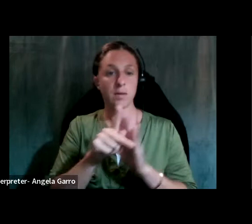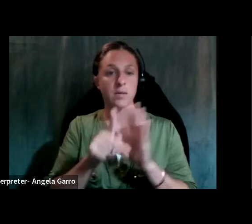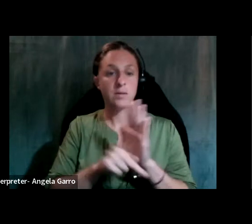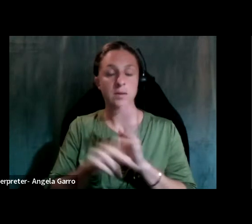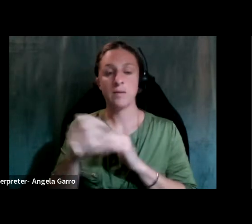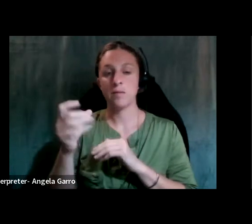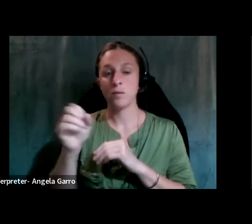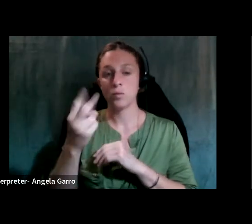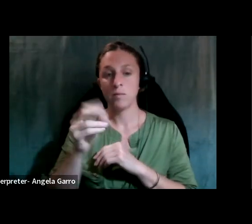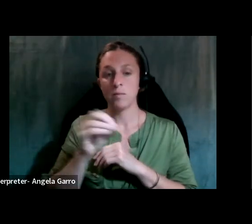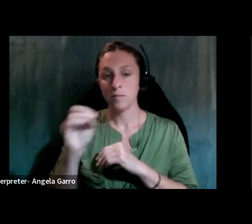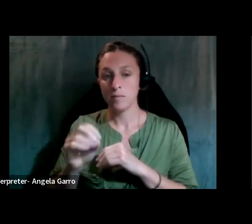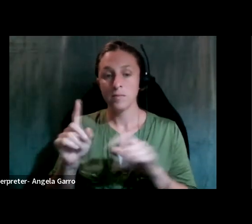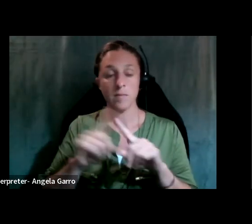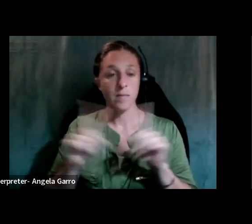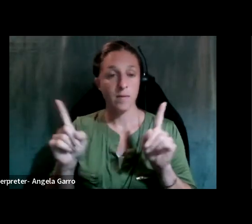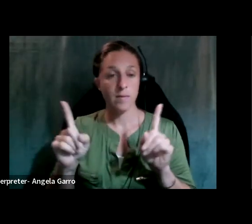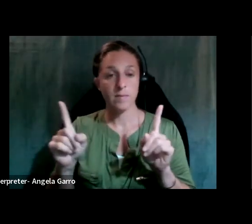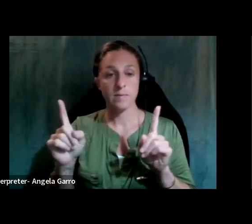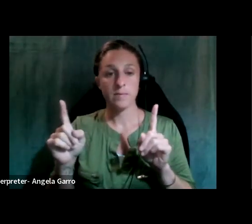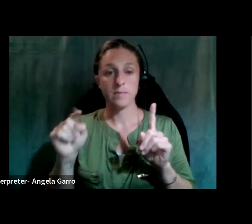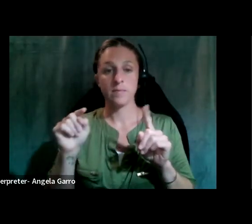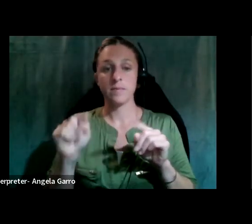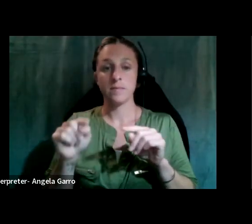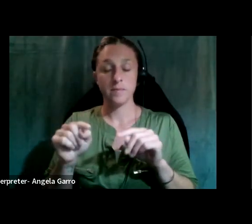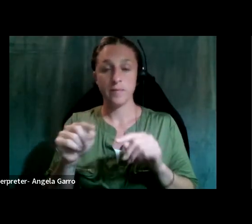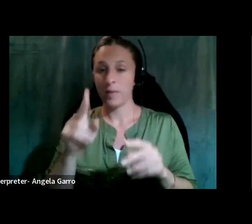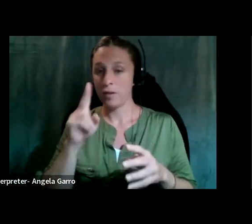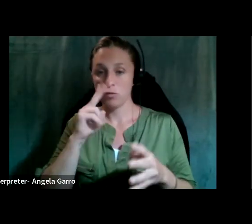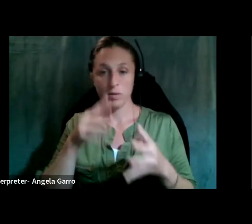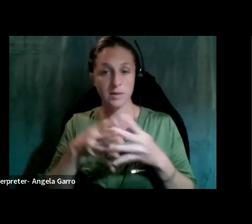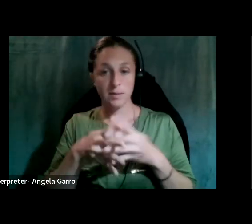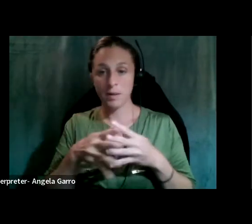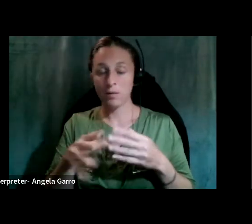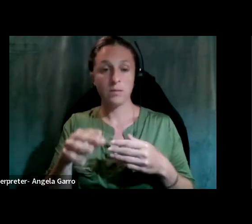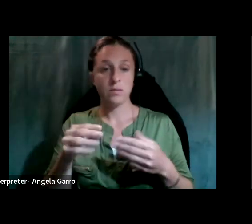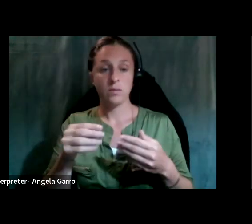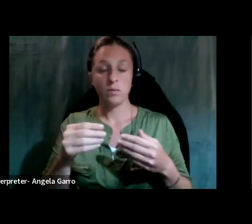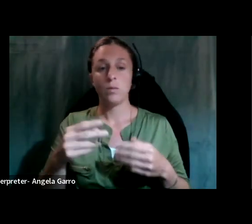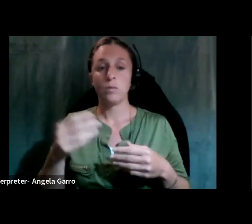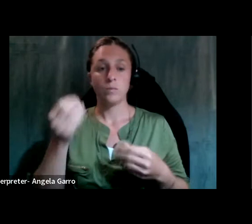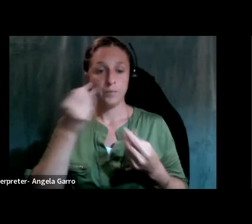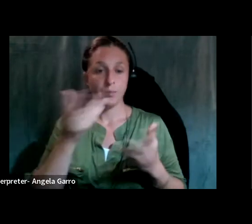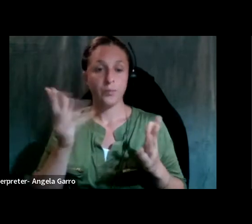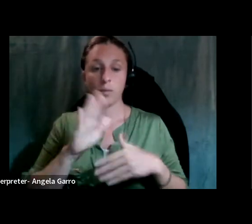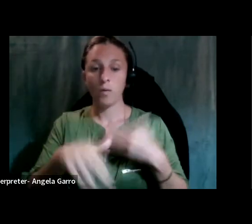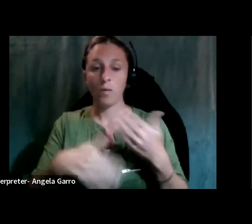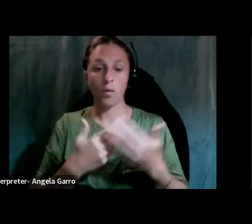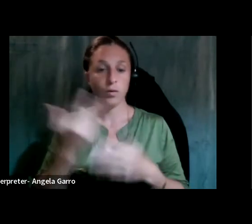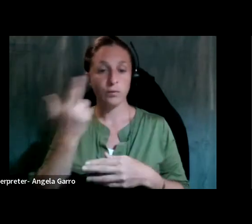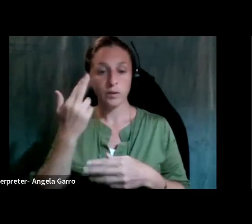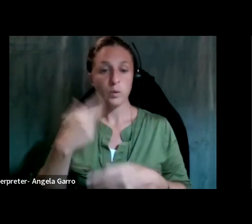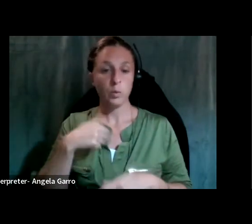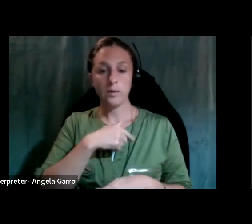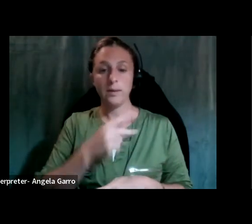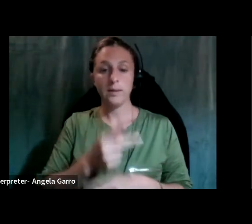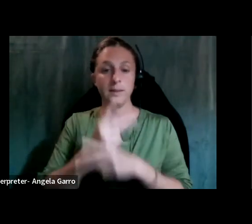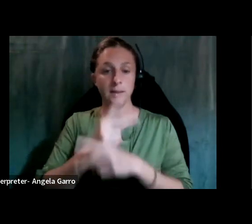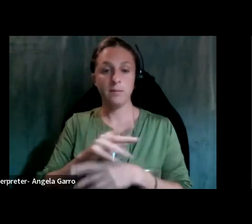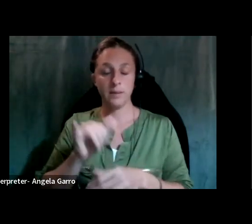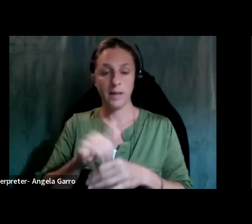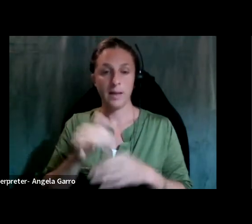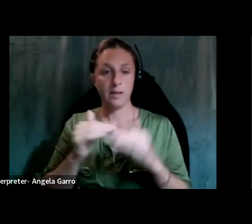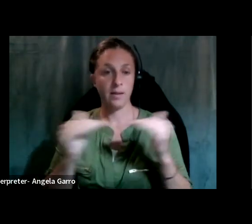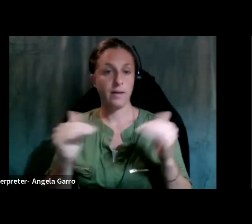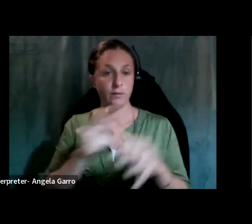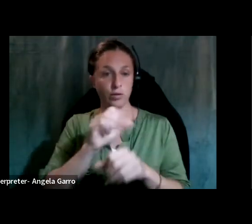12%. But this is a piece of transparency that notes all the reasons that we keep the level of reserves that we do. And with that, I'm